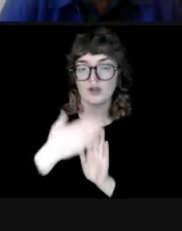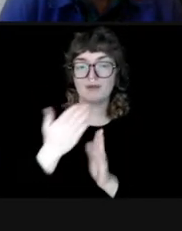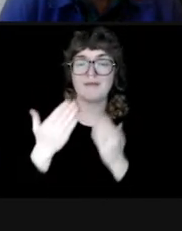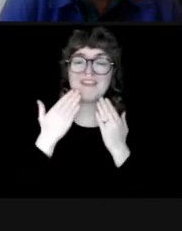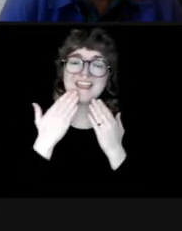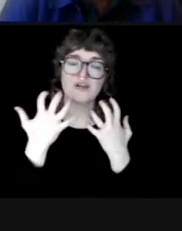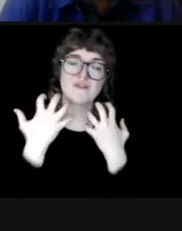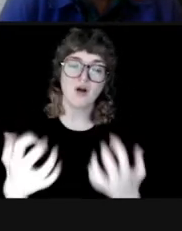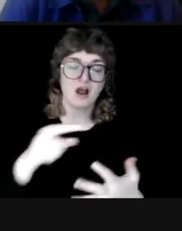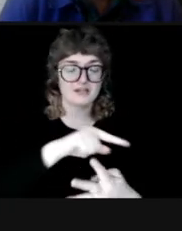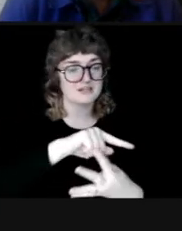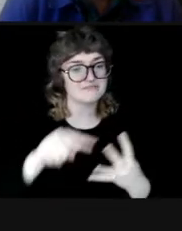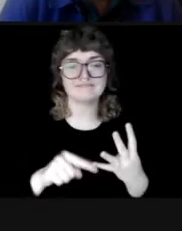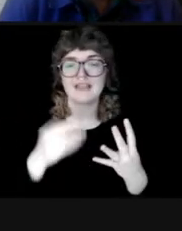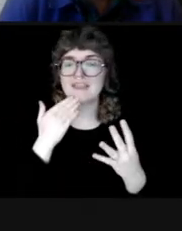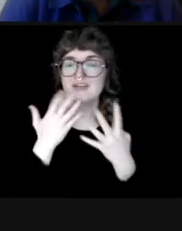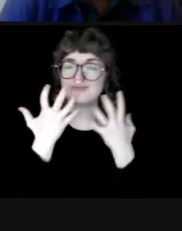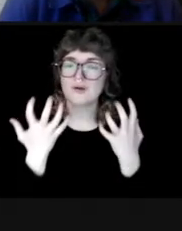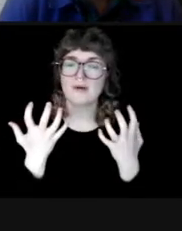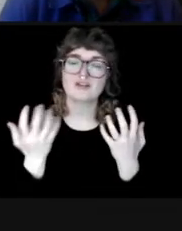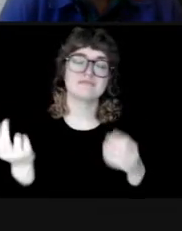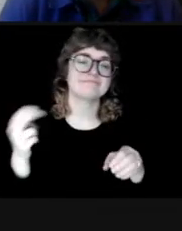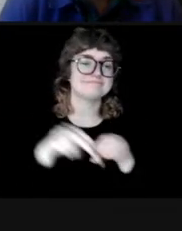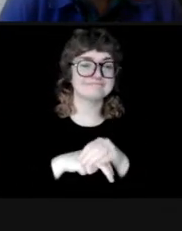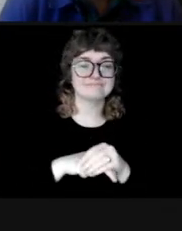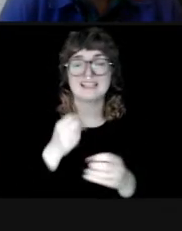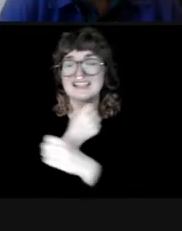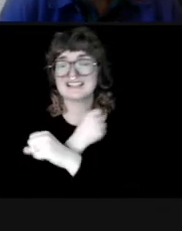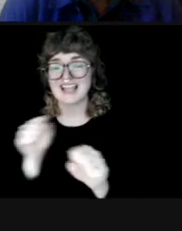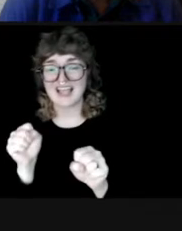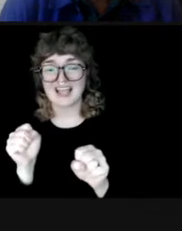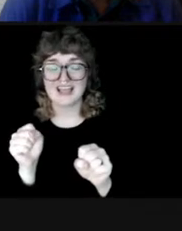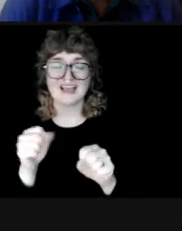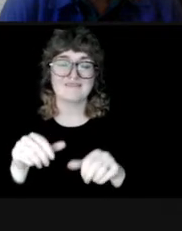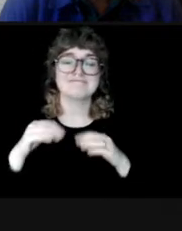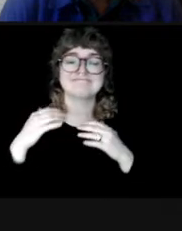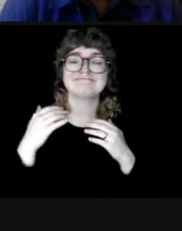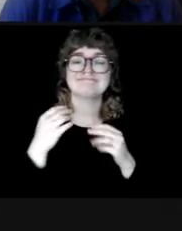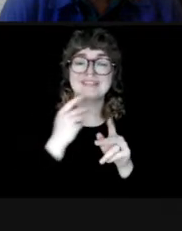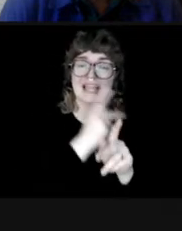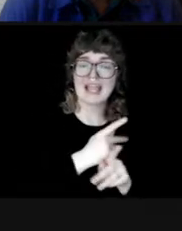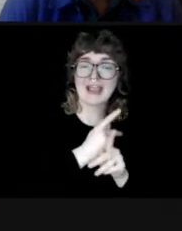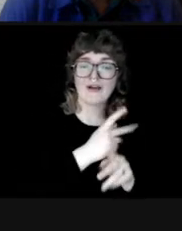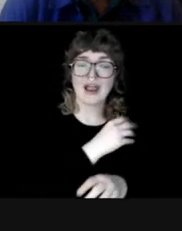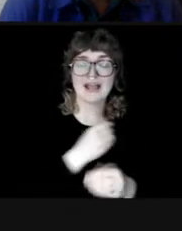for joining us today. Everyone stay safe, take care, and have a good rest of your day.